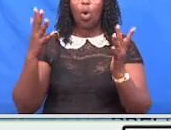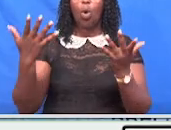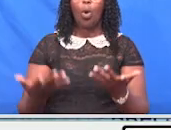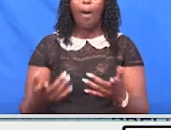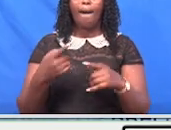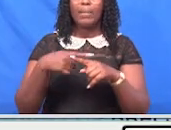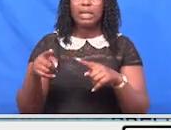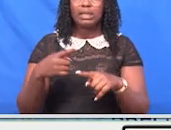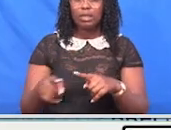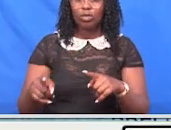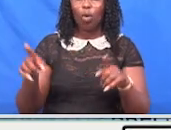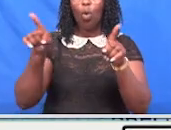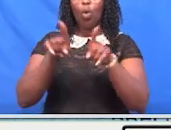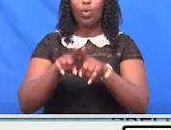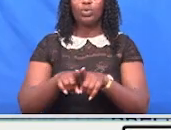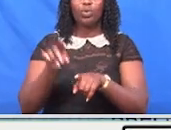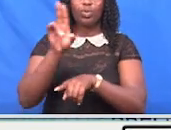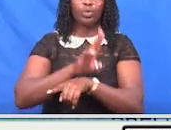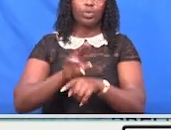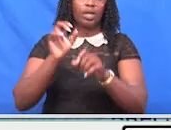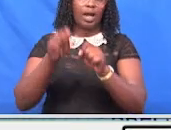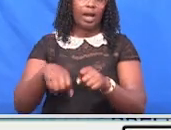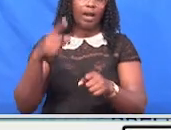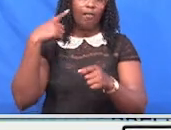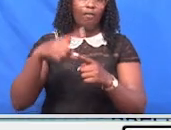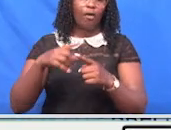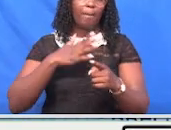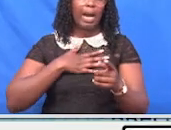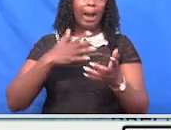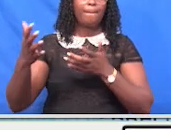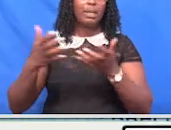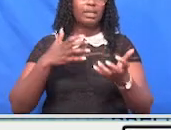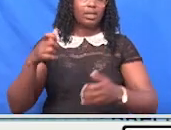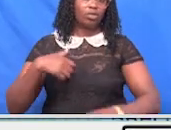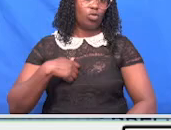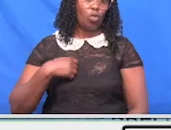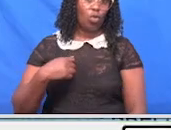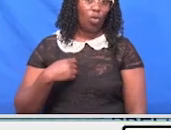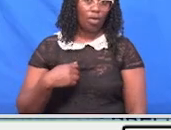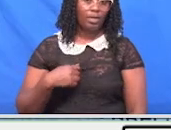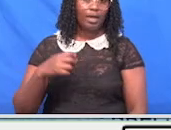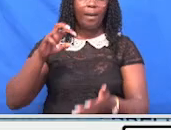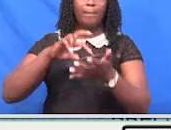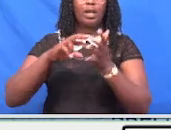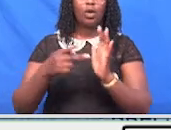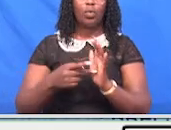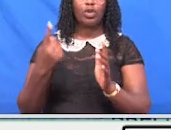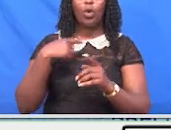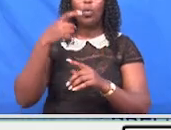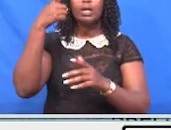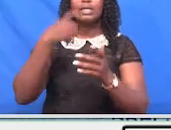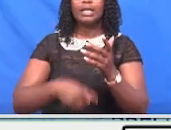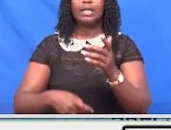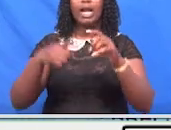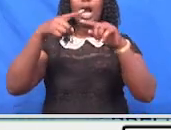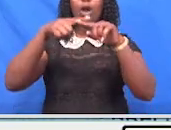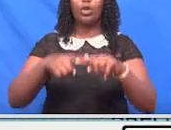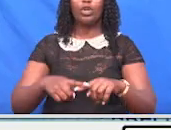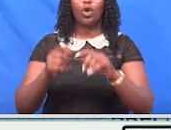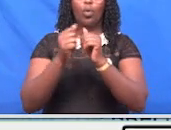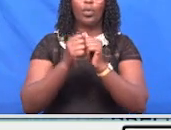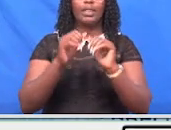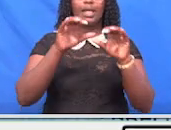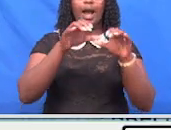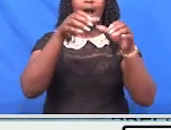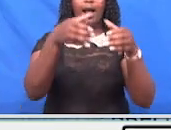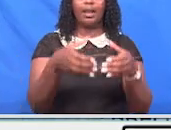it for my clothing line. So for clothes is another class. So we charge according to the classification. So the first